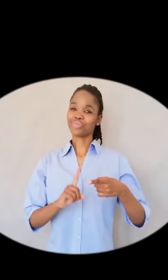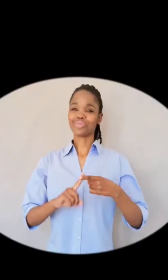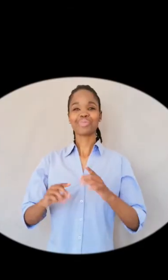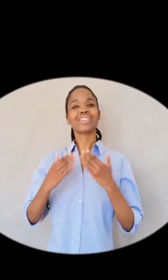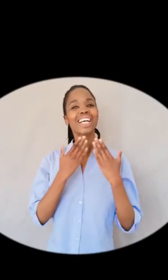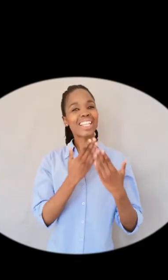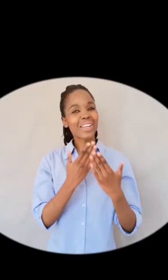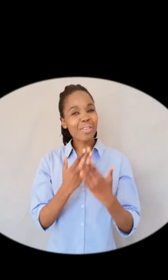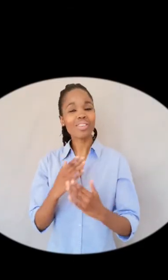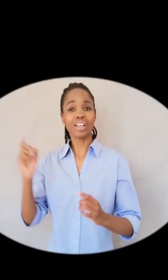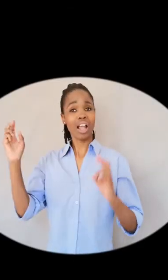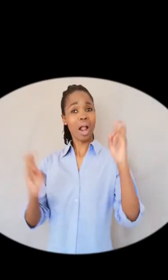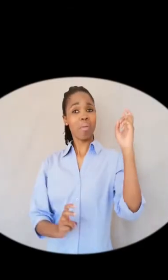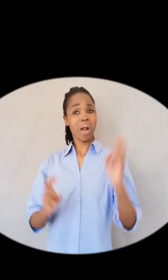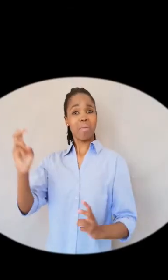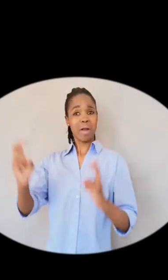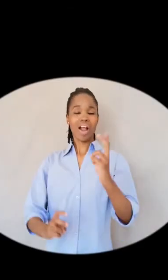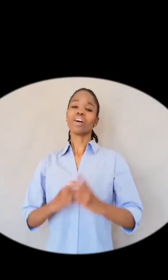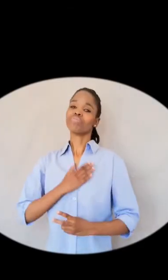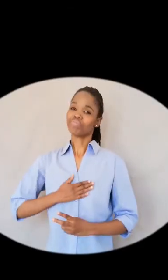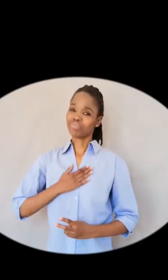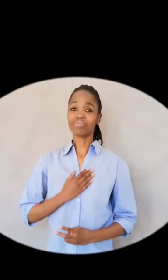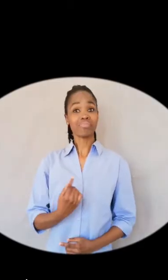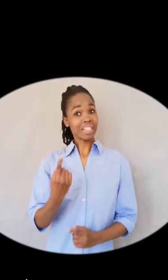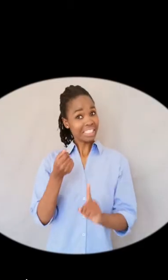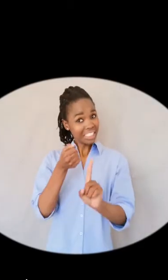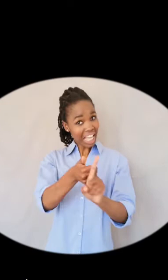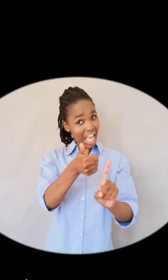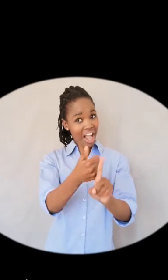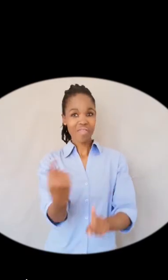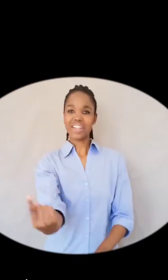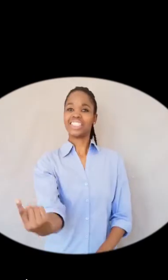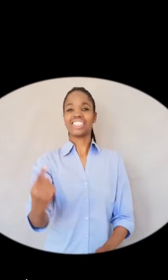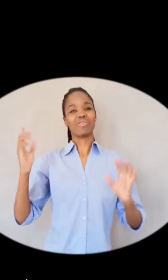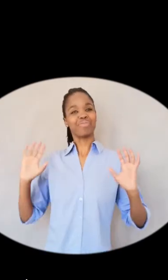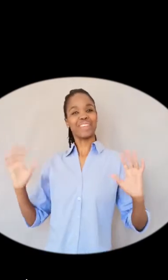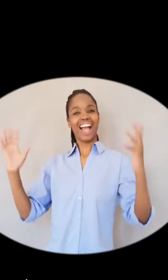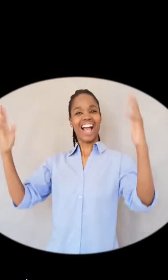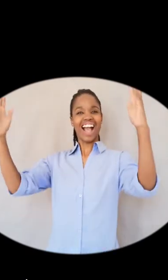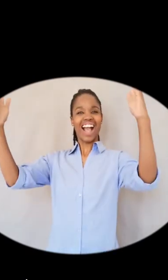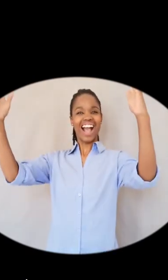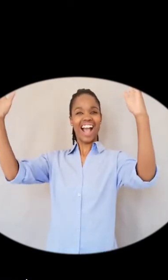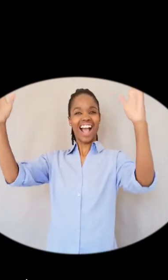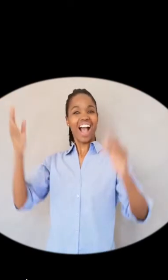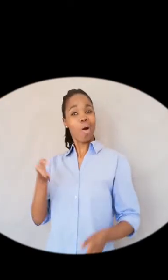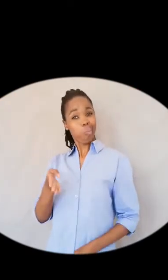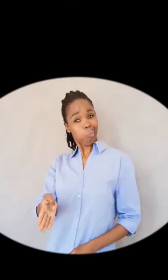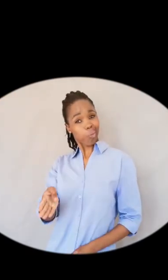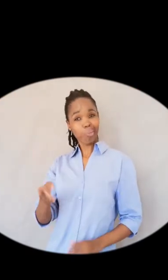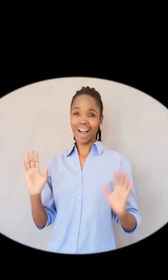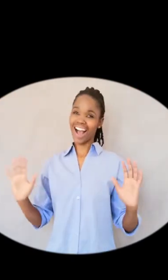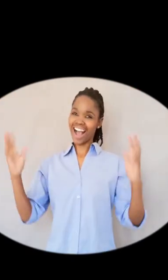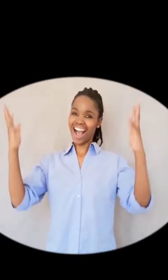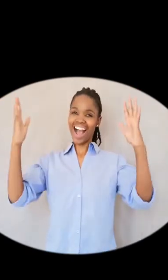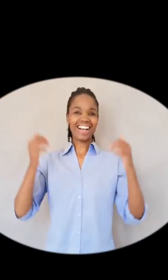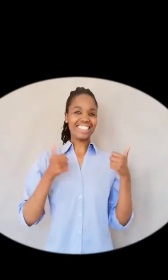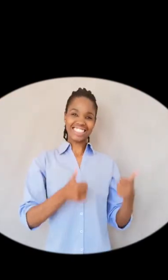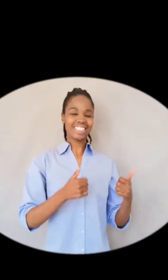So just to start off with, thank you for coming. I appreciate it. So please give yourselves a round of applause just for that.